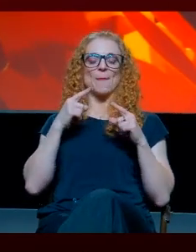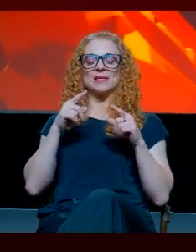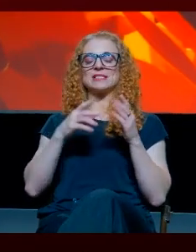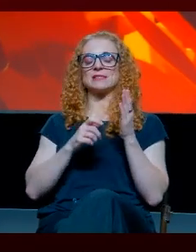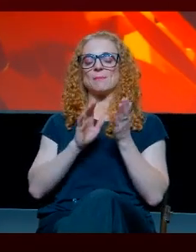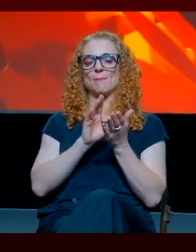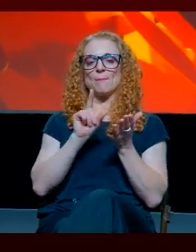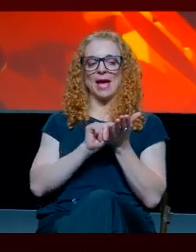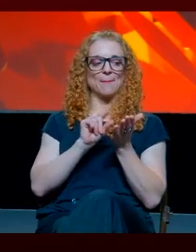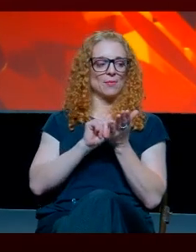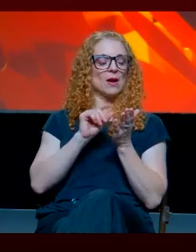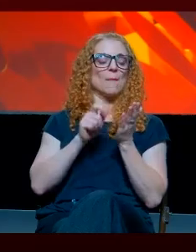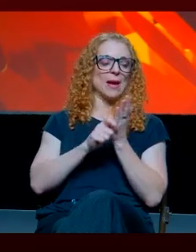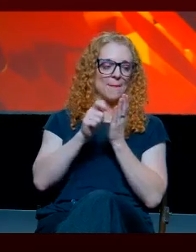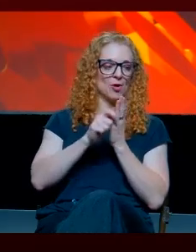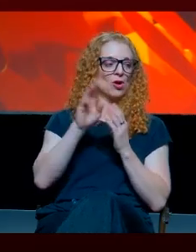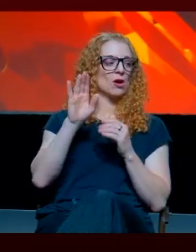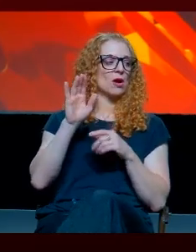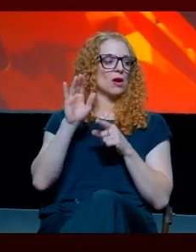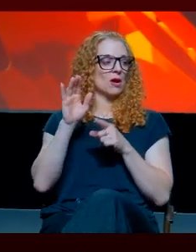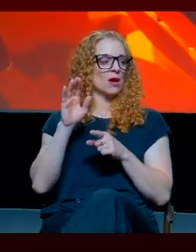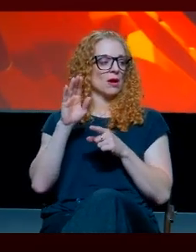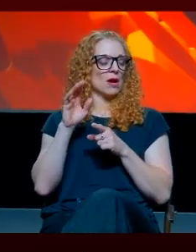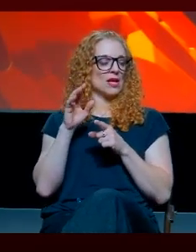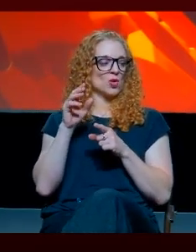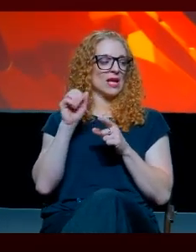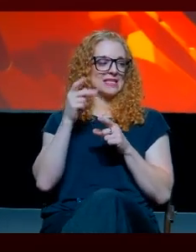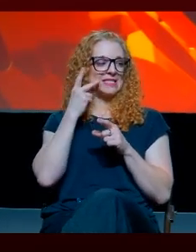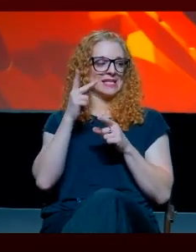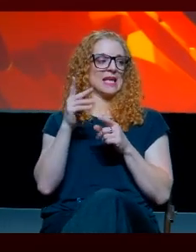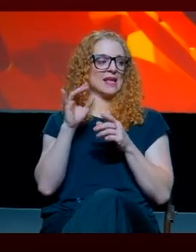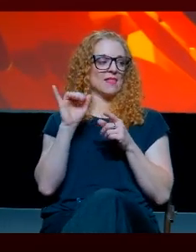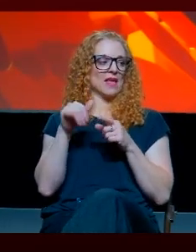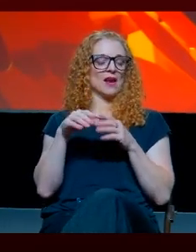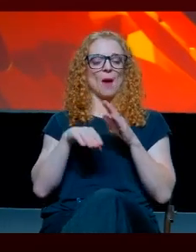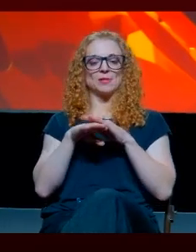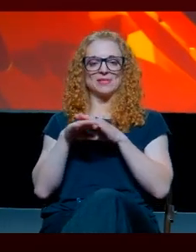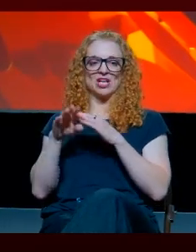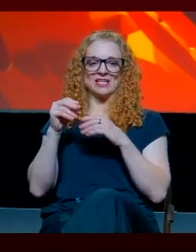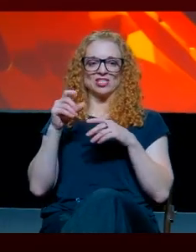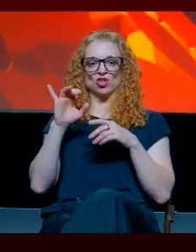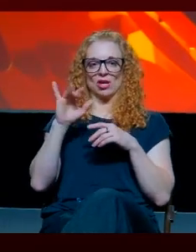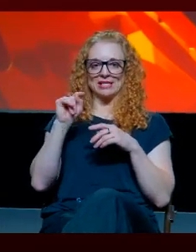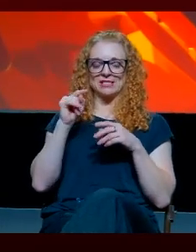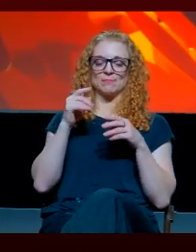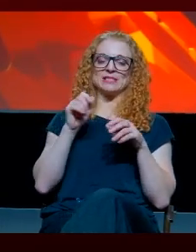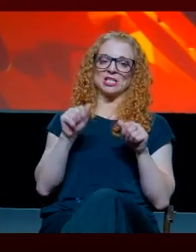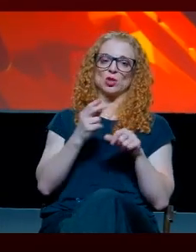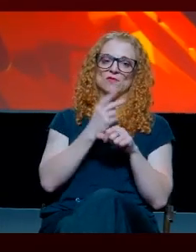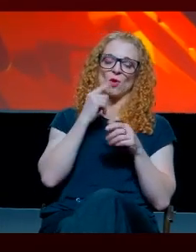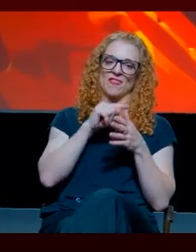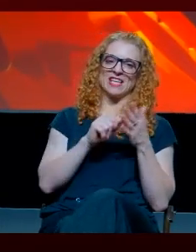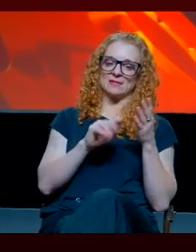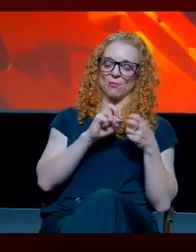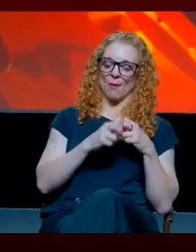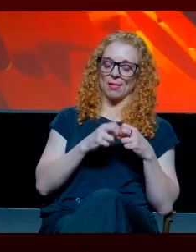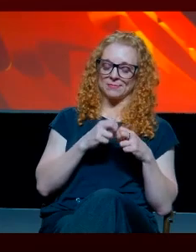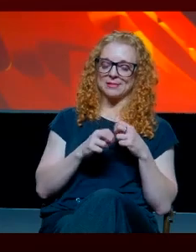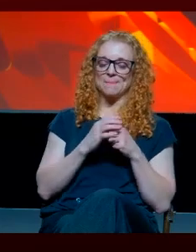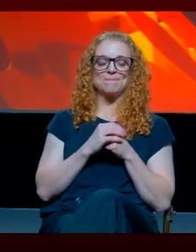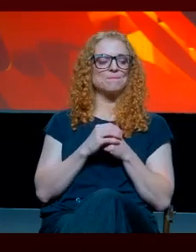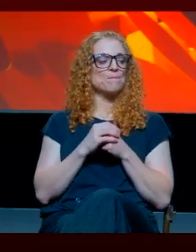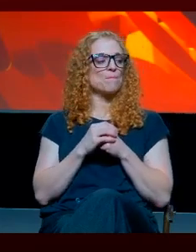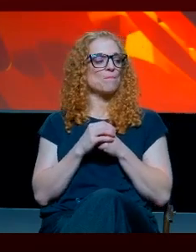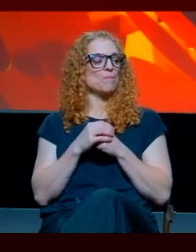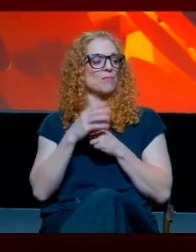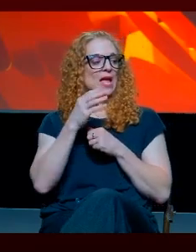Ed Fiery, look at optimization, where you can come up with circuits that will be potentially useful for these problems. My team at IBM